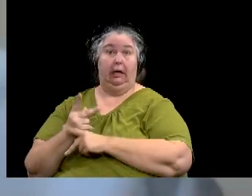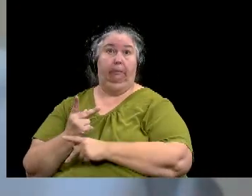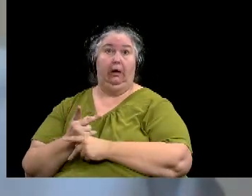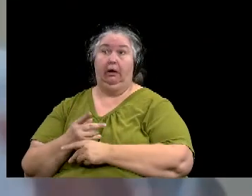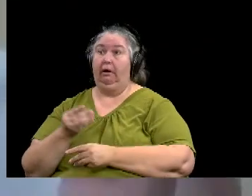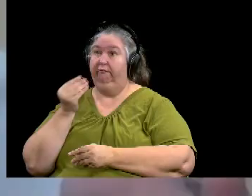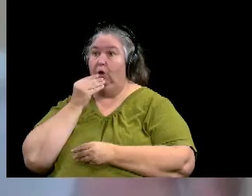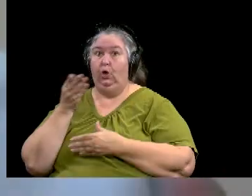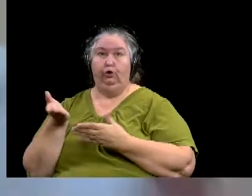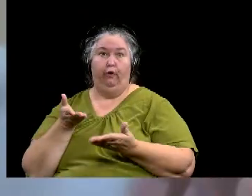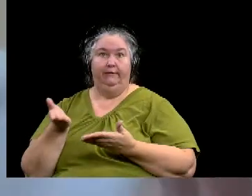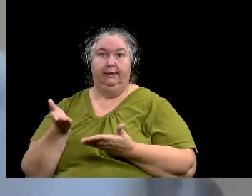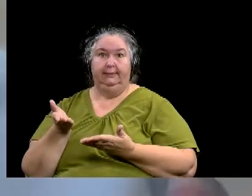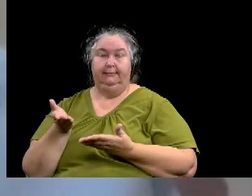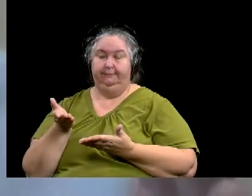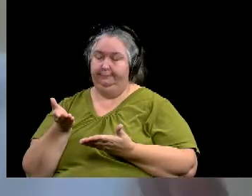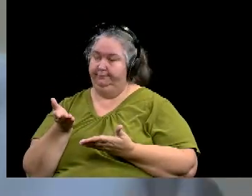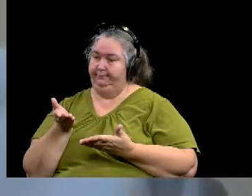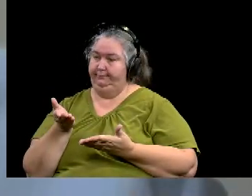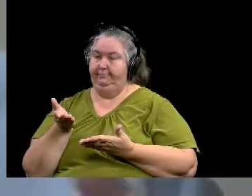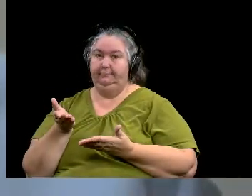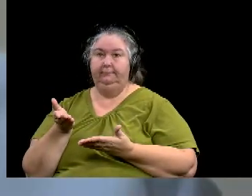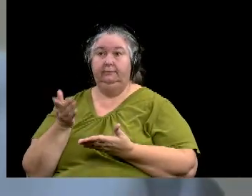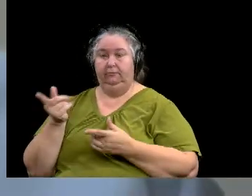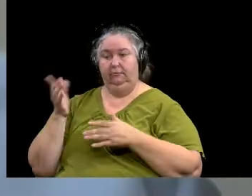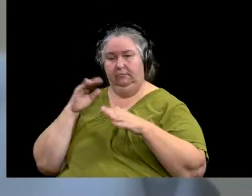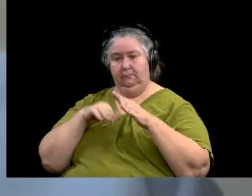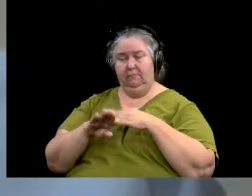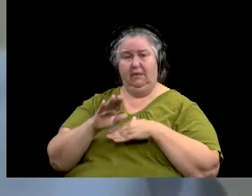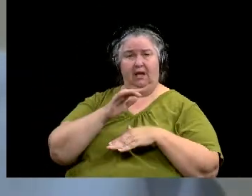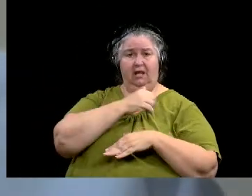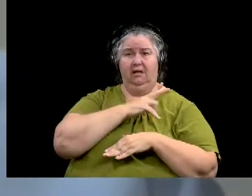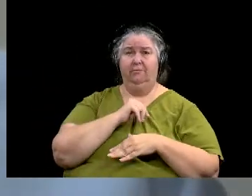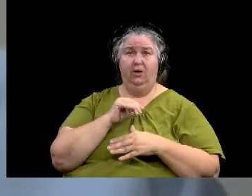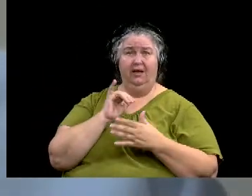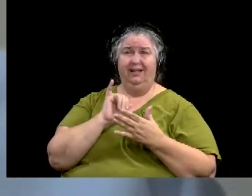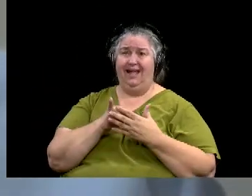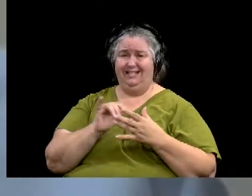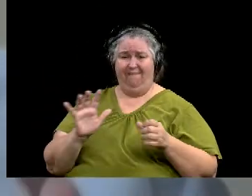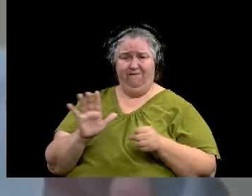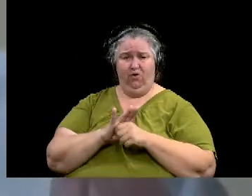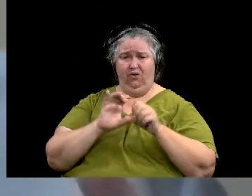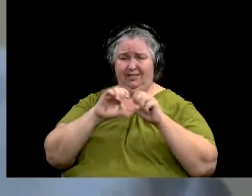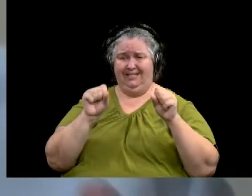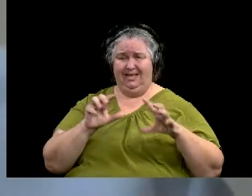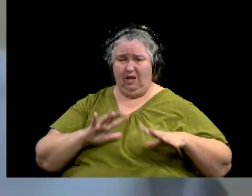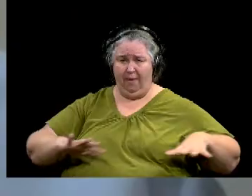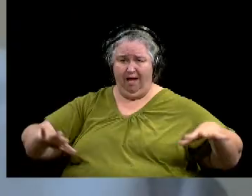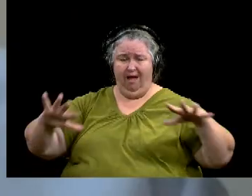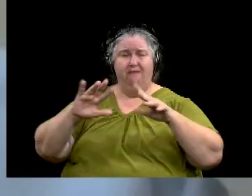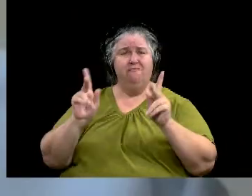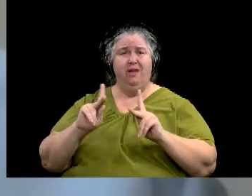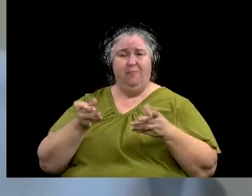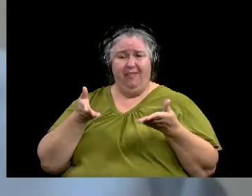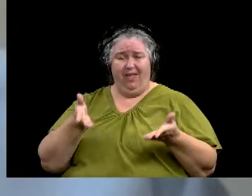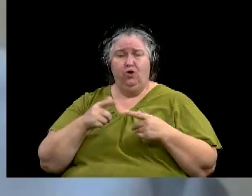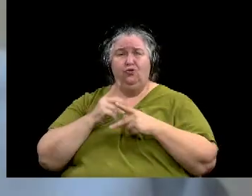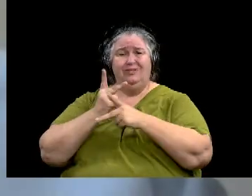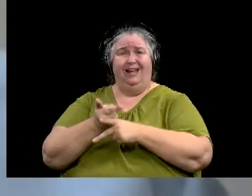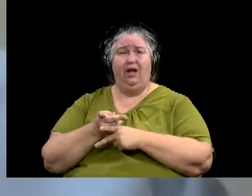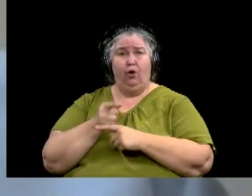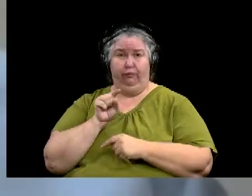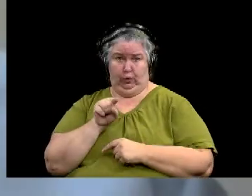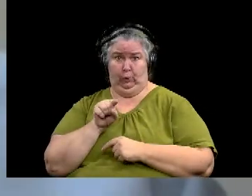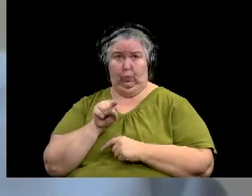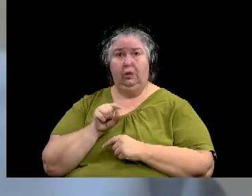into a hospital, it's an entire system of people that are there to take care of you. And everybody that's in our highest